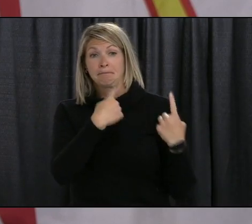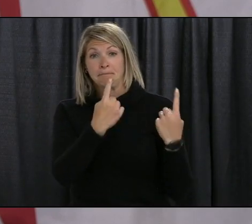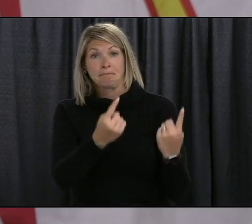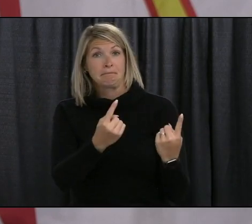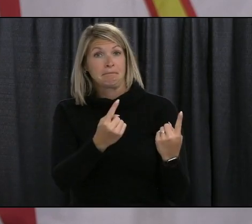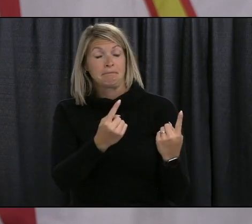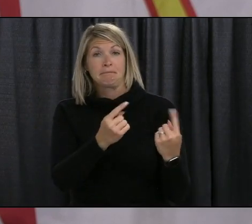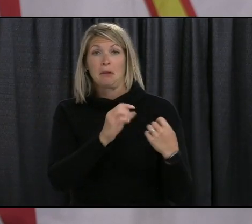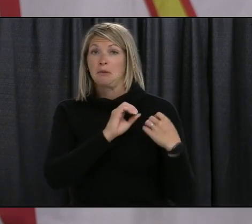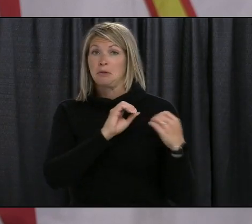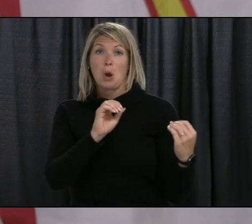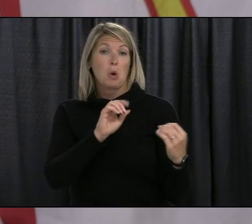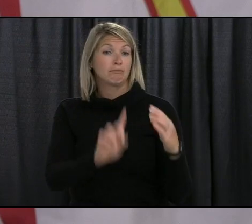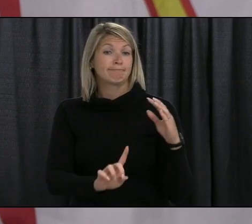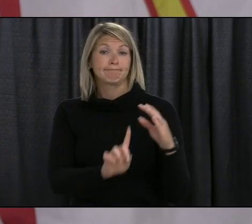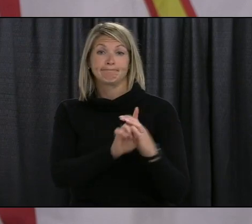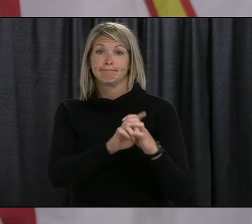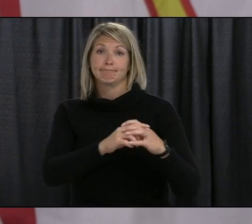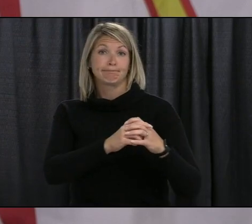any